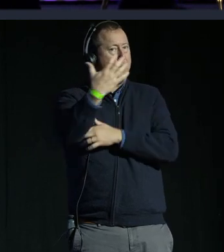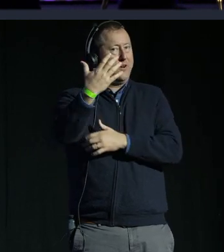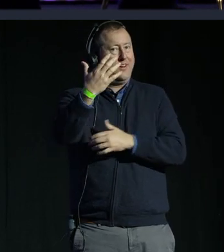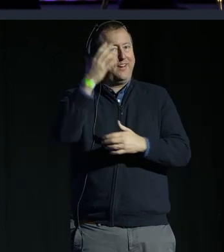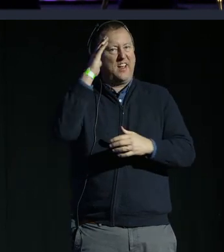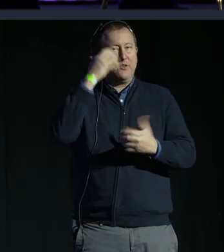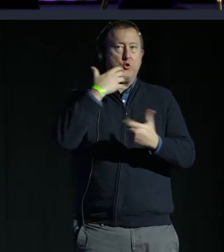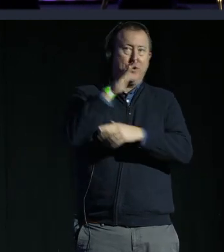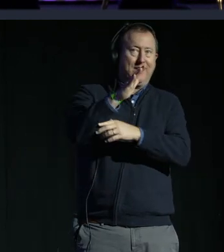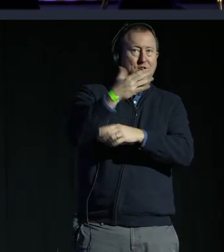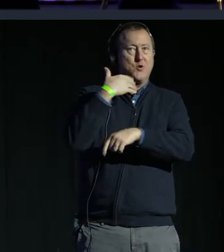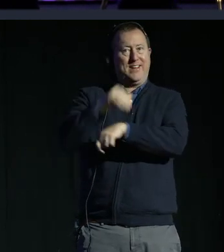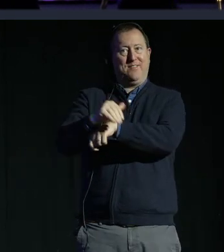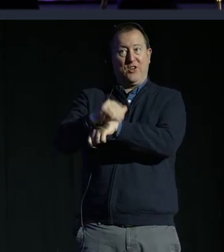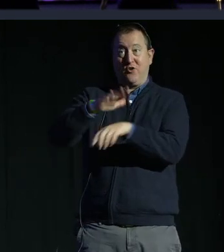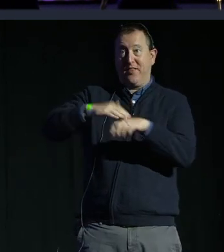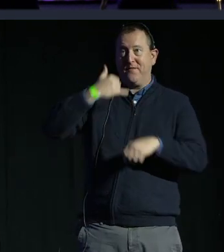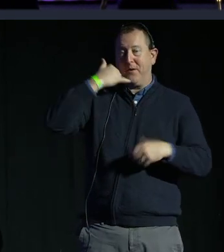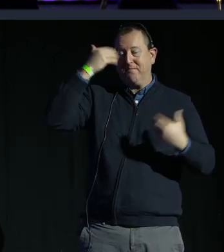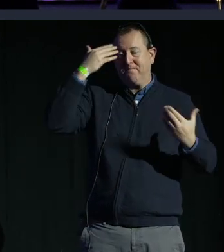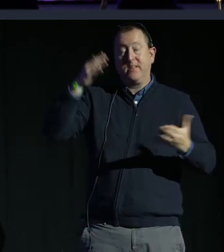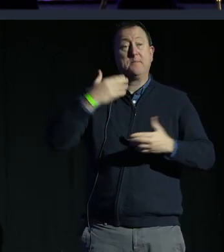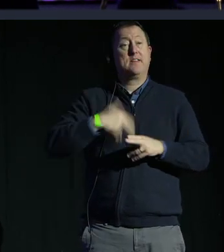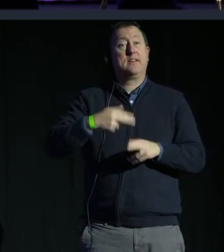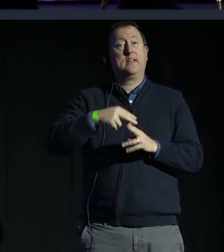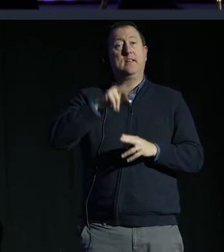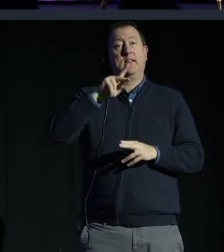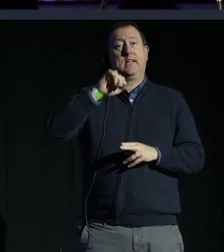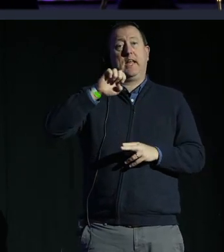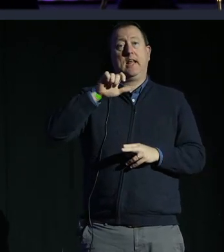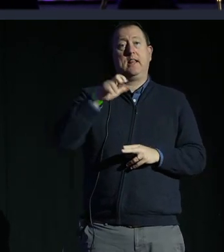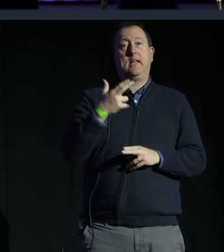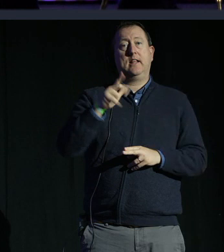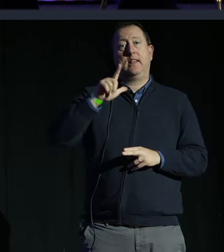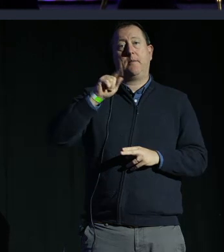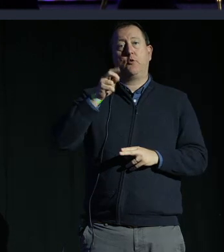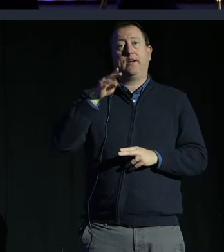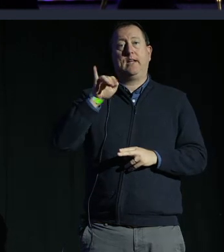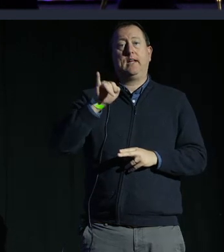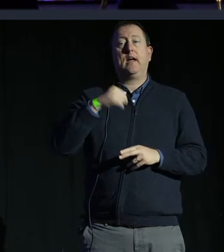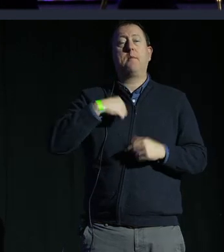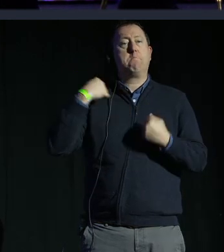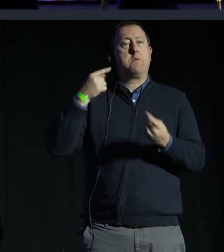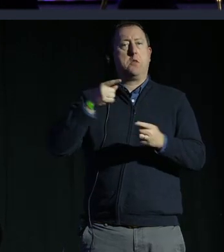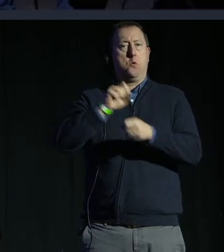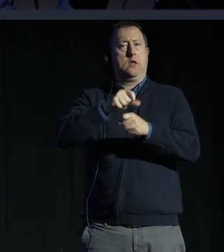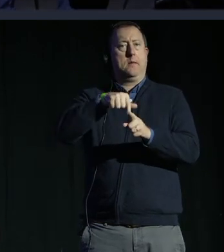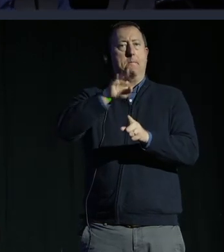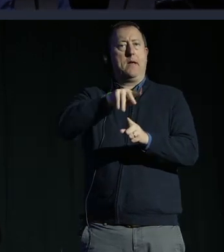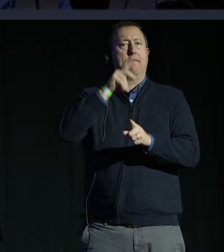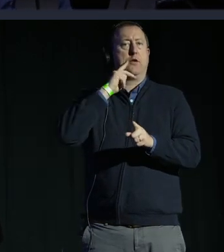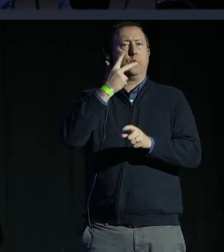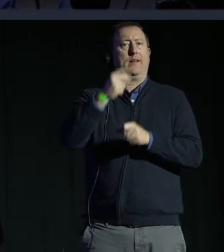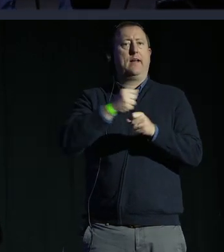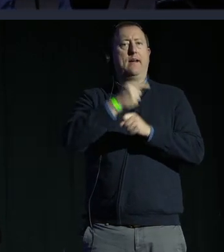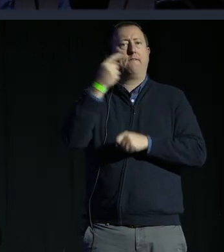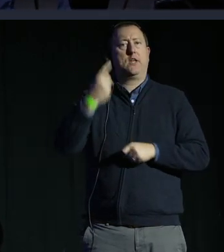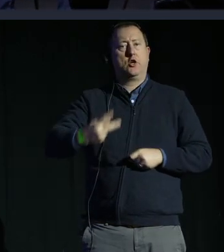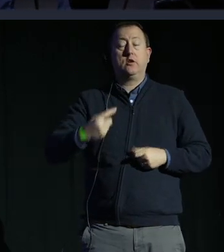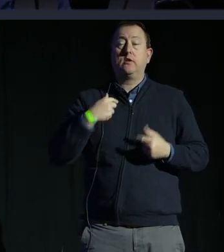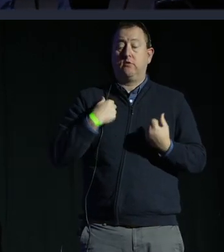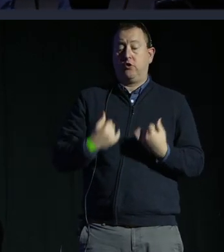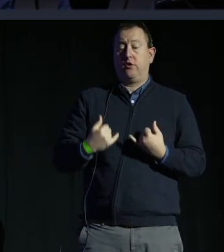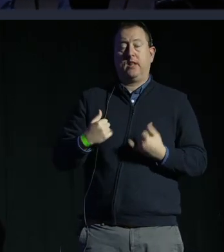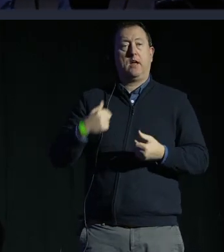Good afternoon, good evening if you're on the phone. My name's Kaylee Lavarini. I've been at the bank for about 3.5 years. Currently,